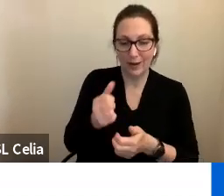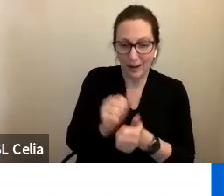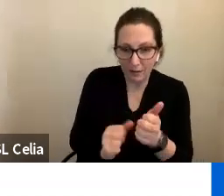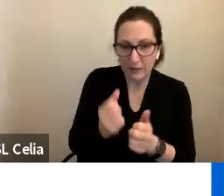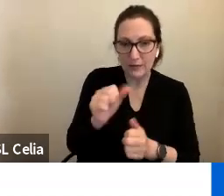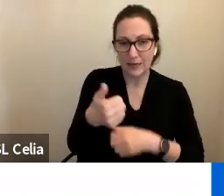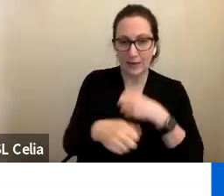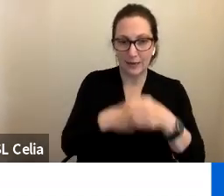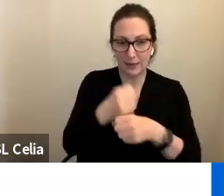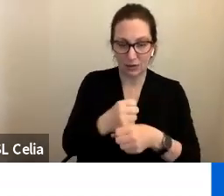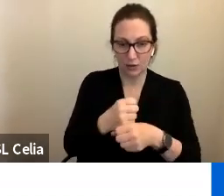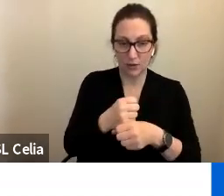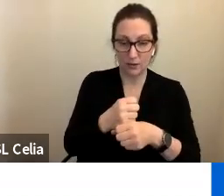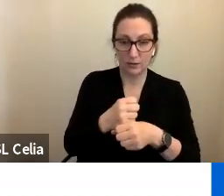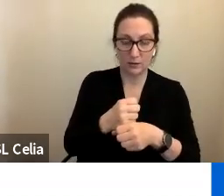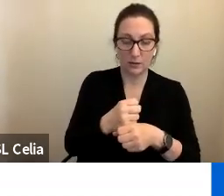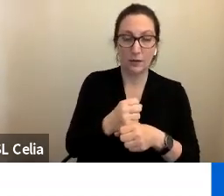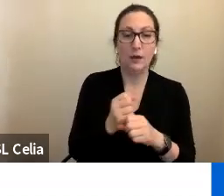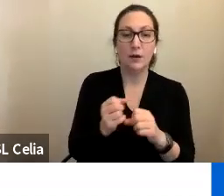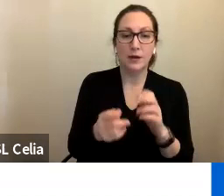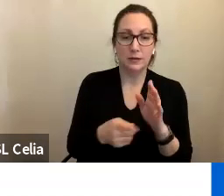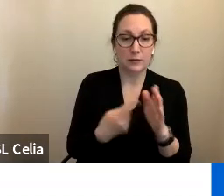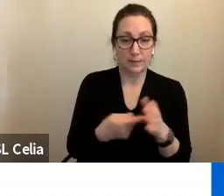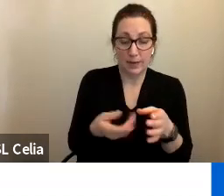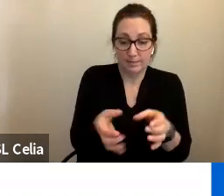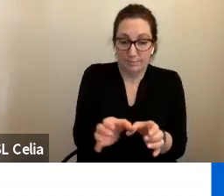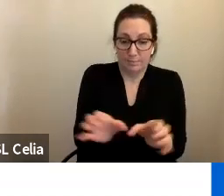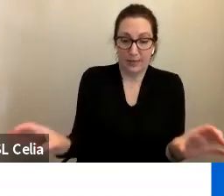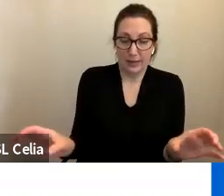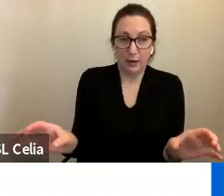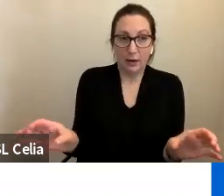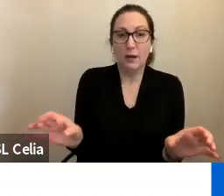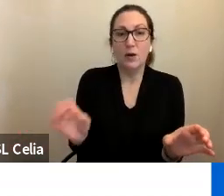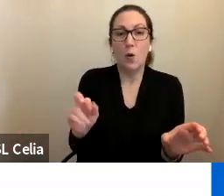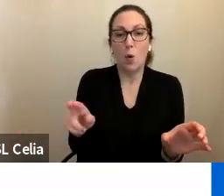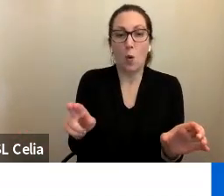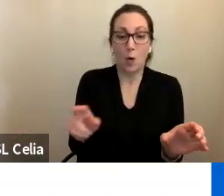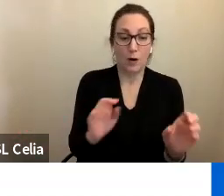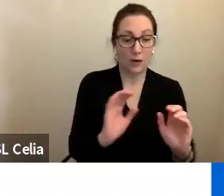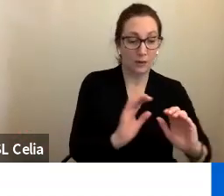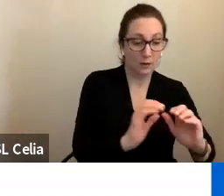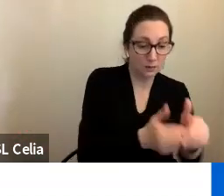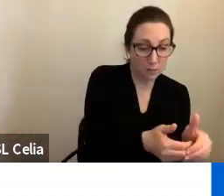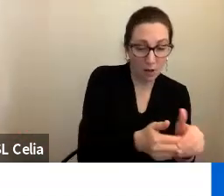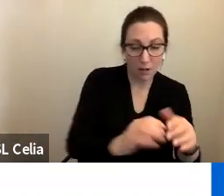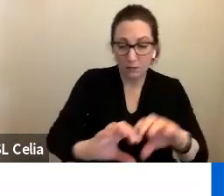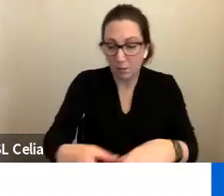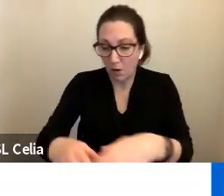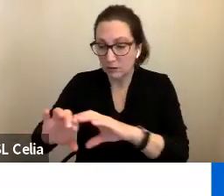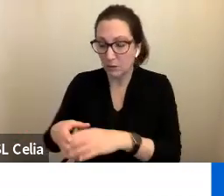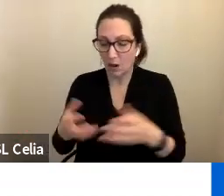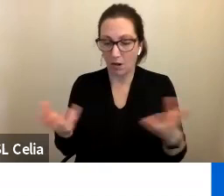may split census tracts into 2 or merge smaller tracts together as